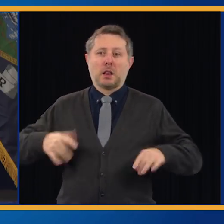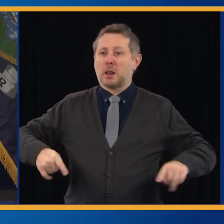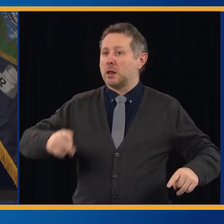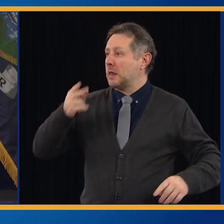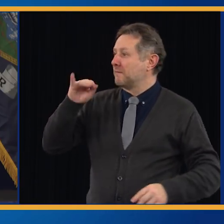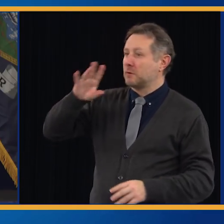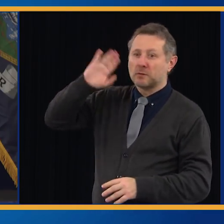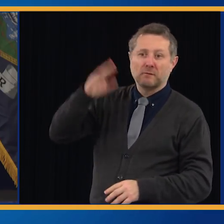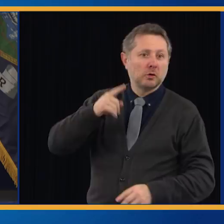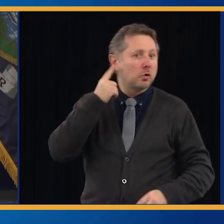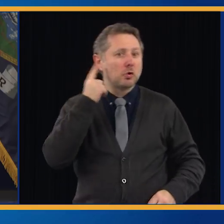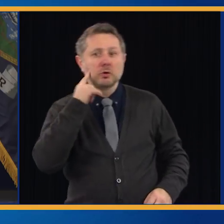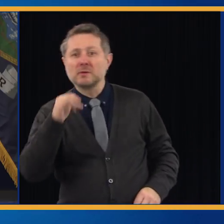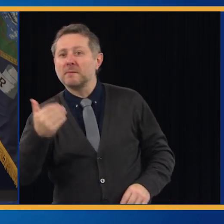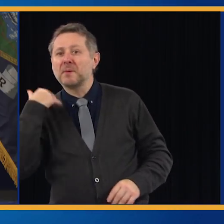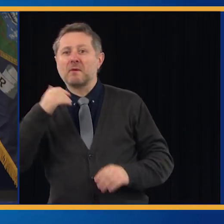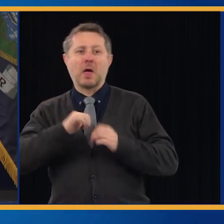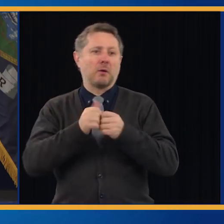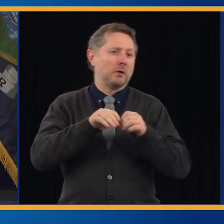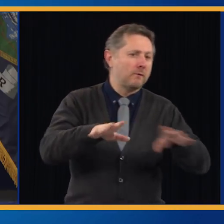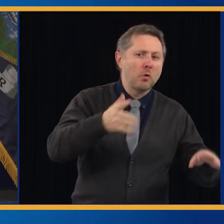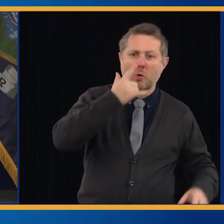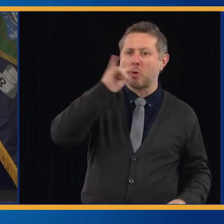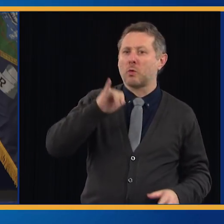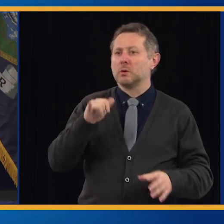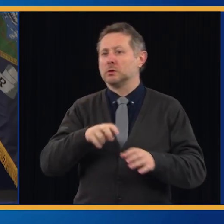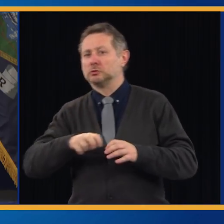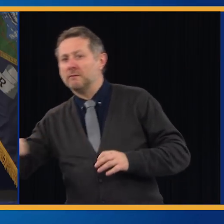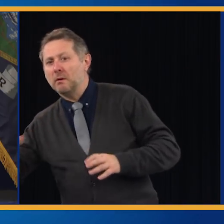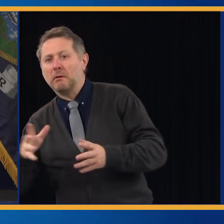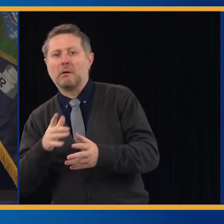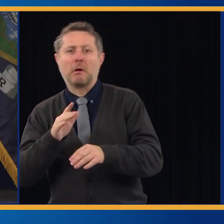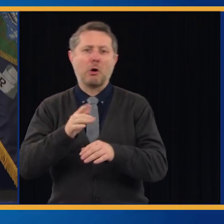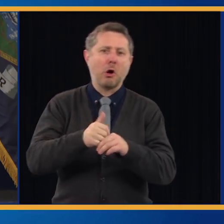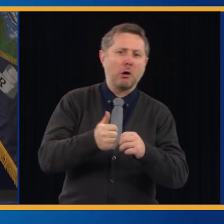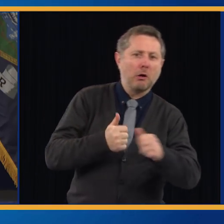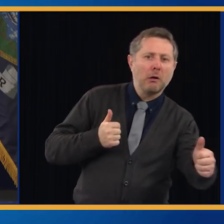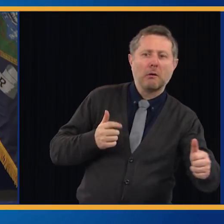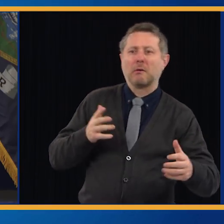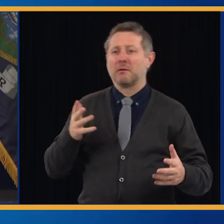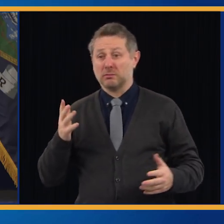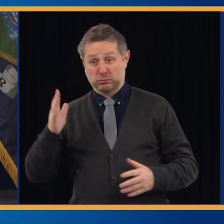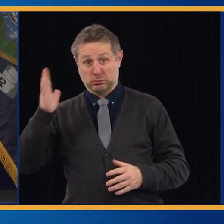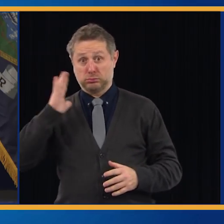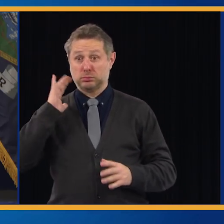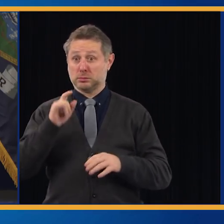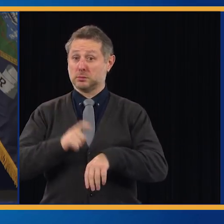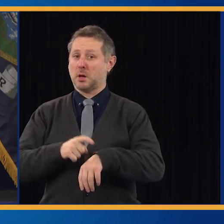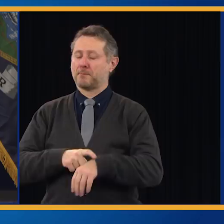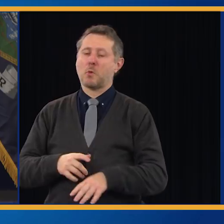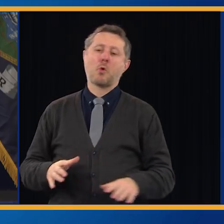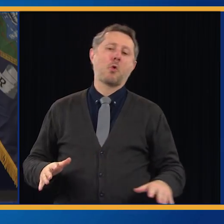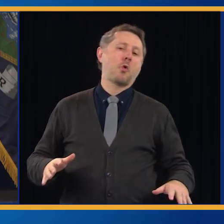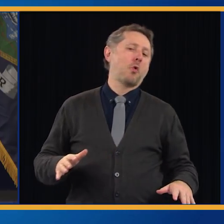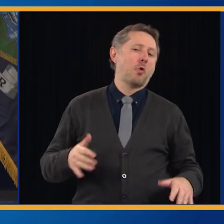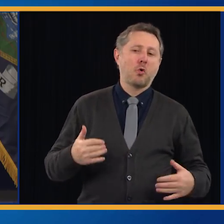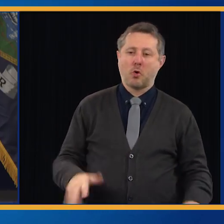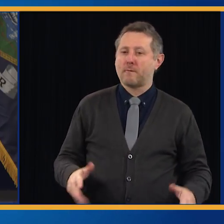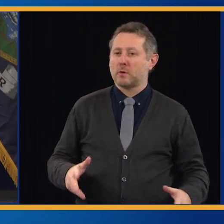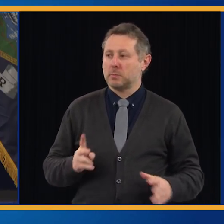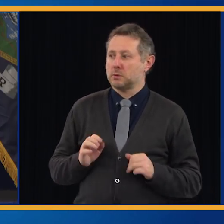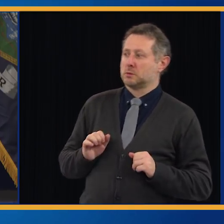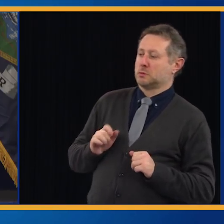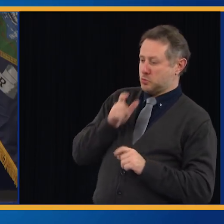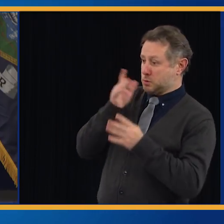it lived, how it was transferred, how long it lived. People were petrified. Nobody wanted to go near it.